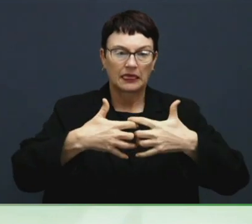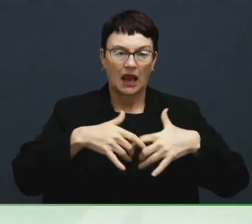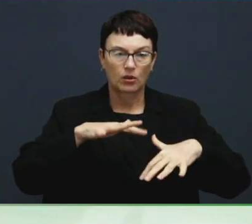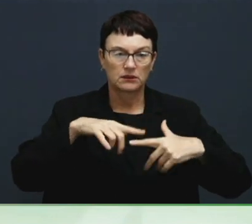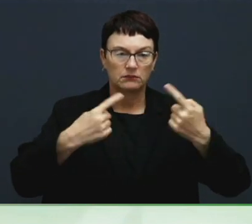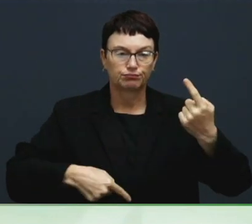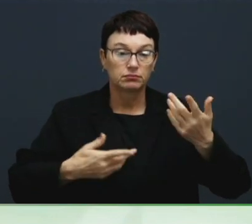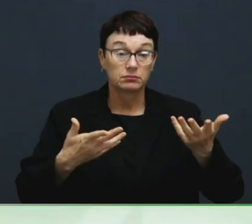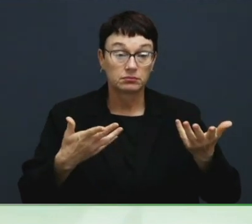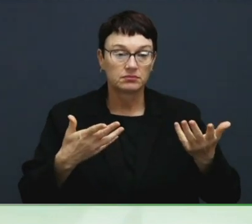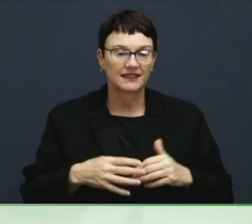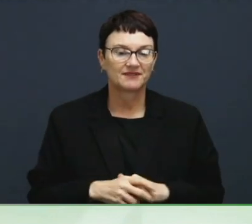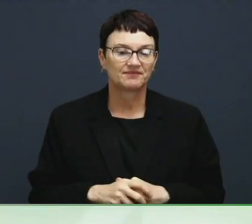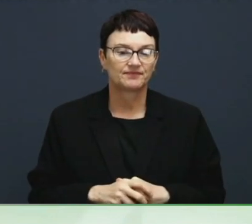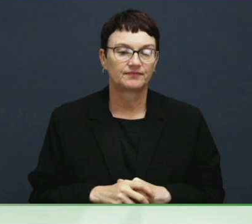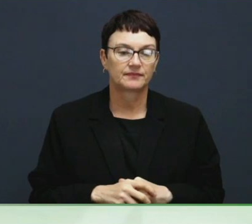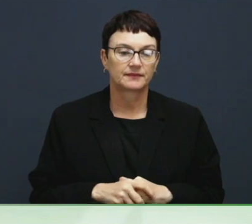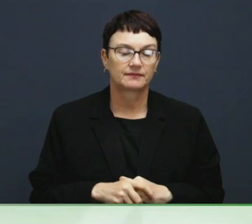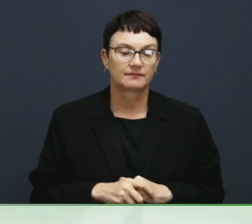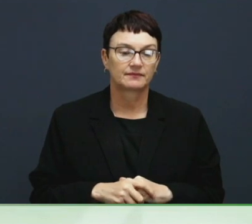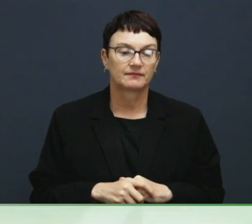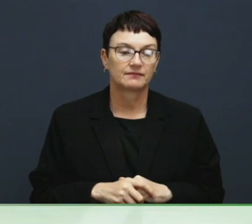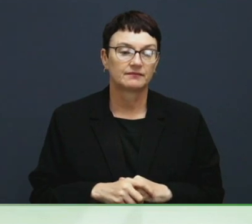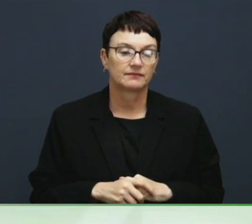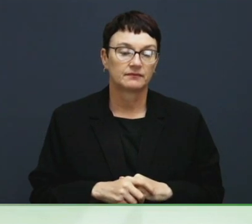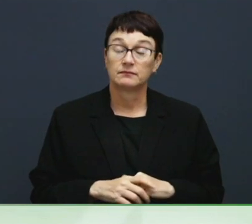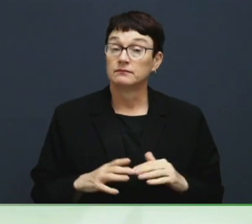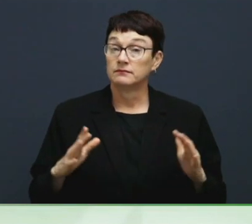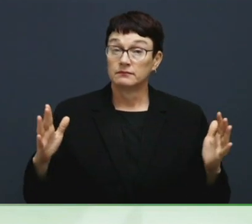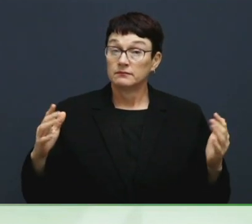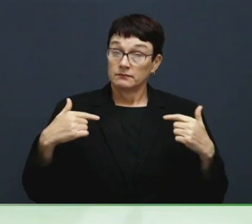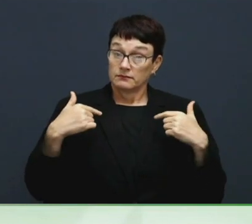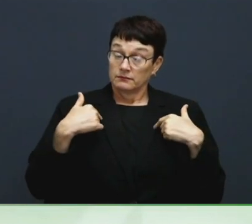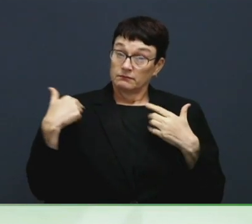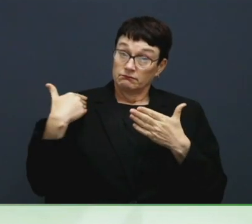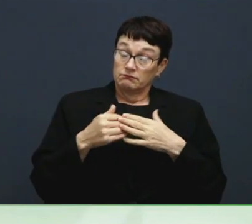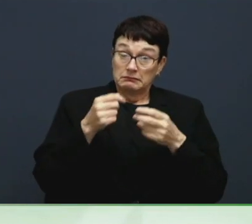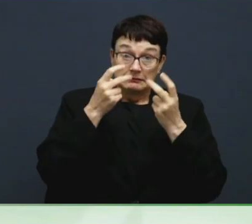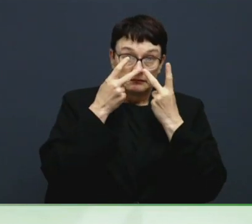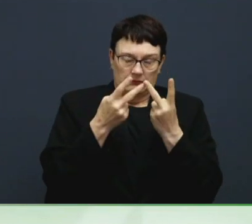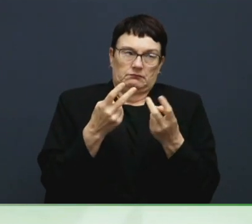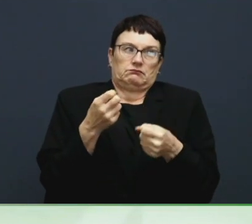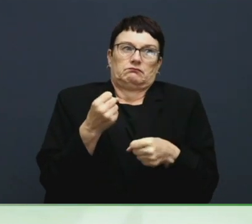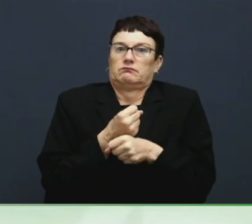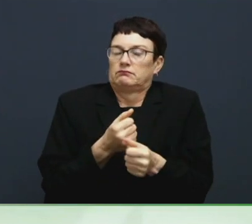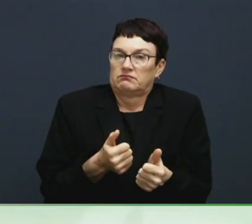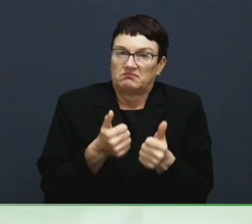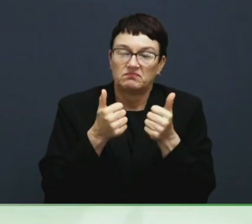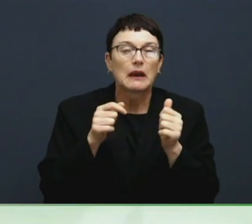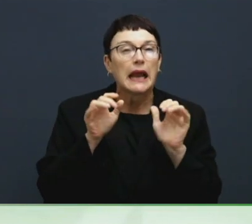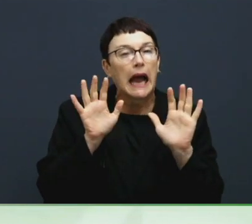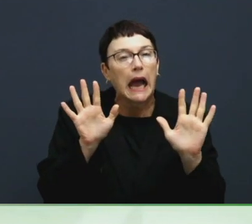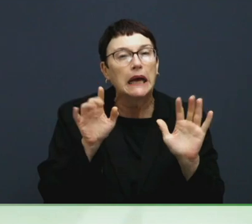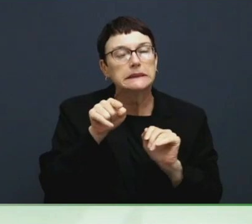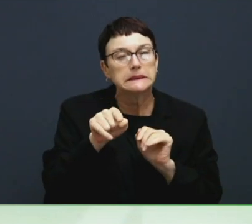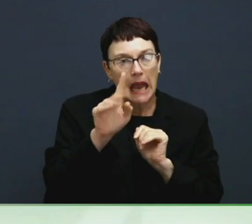Yes. Not what we've seen has worked very well, and it's not very academic or very